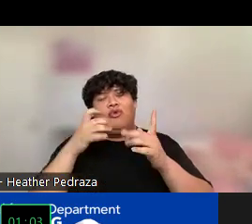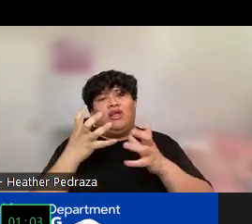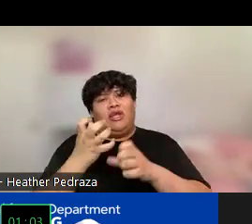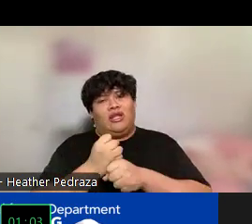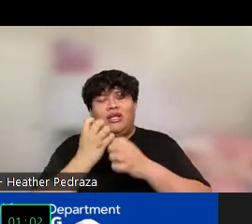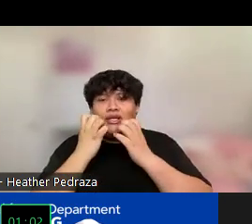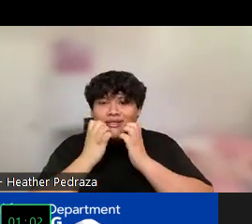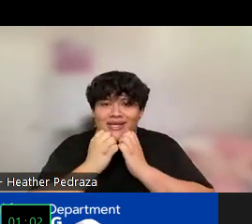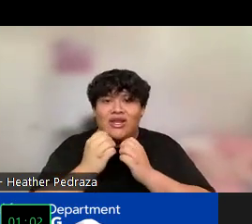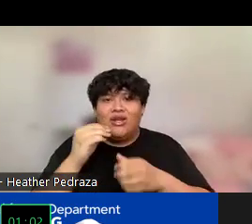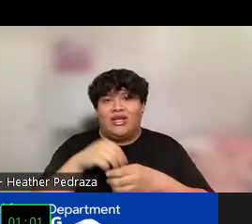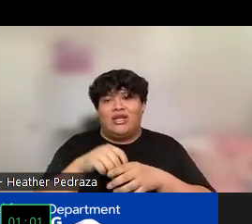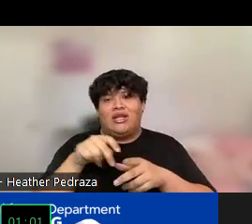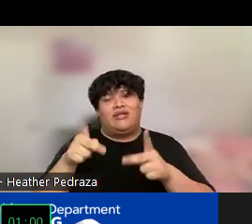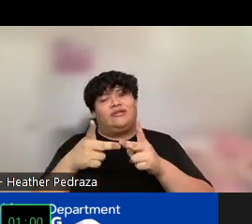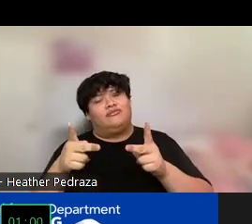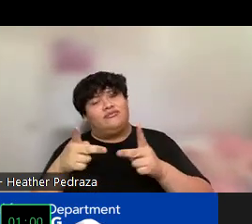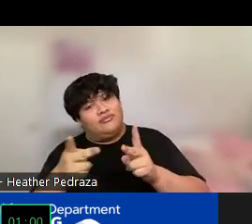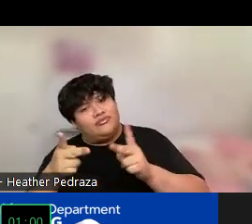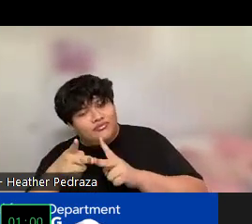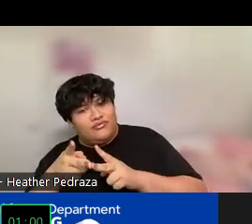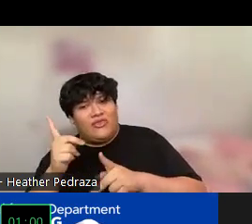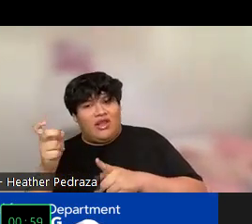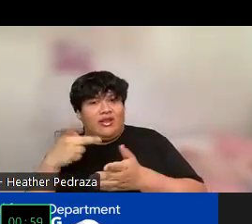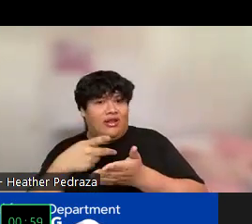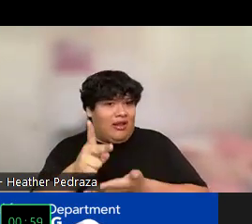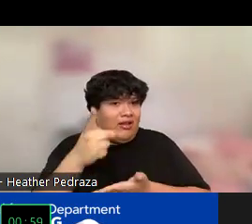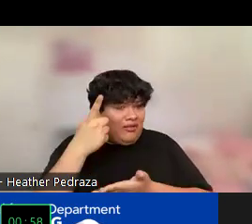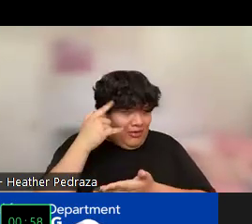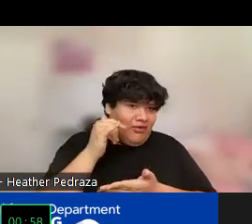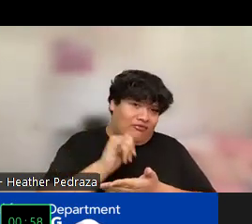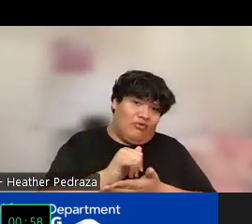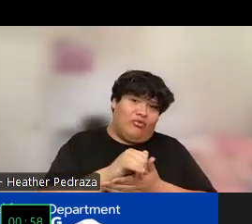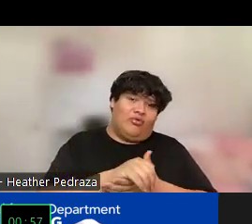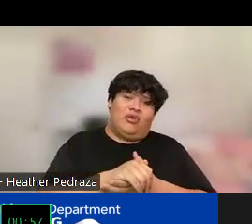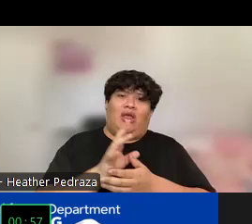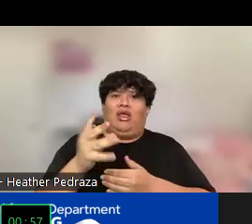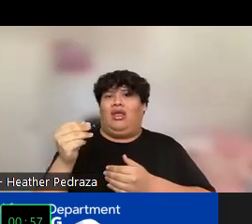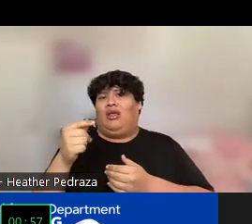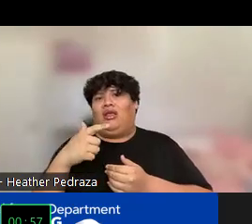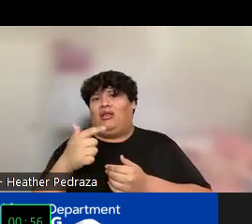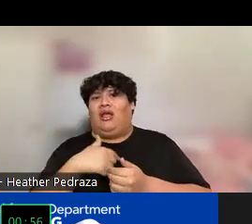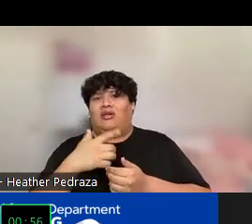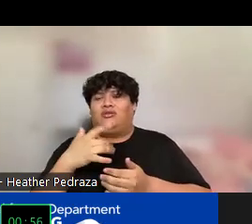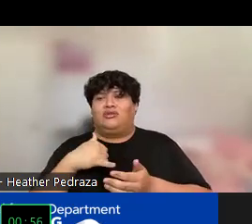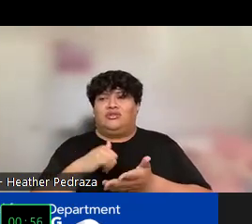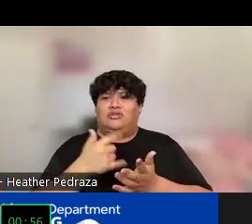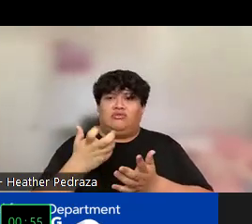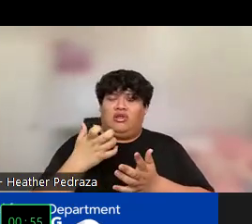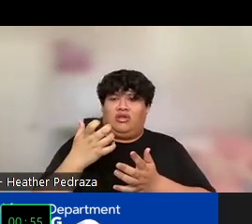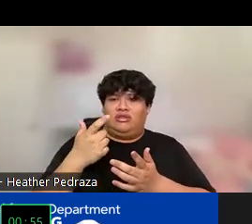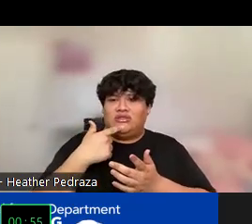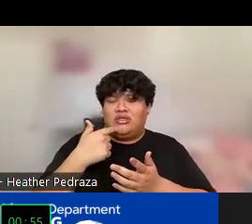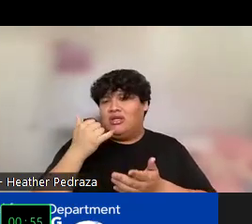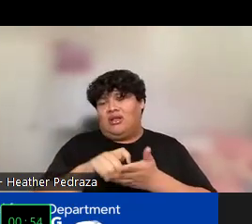in these facilities that they are paying for. I just wanted to recommend,